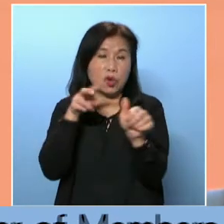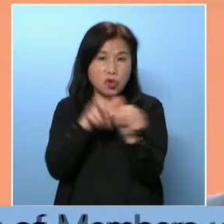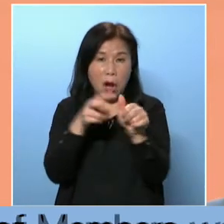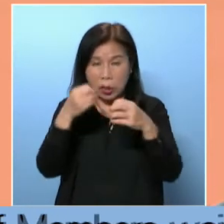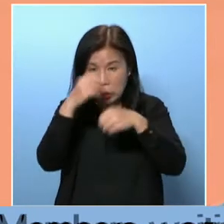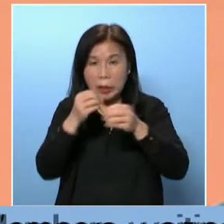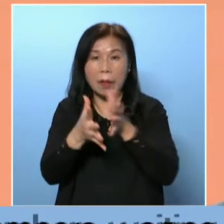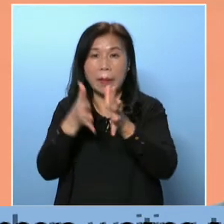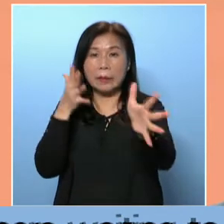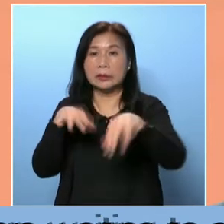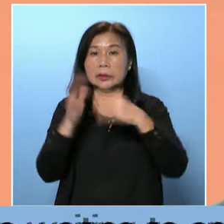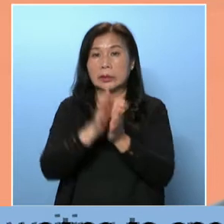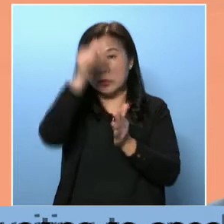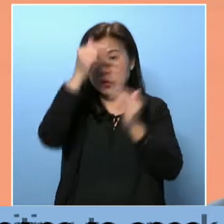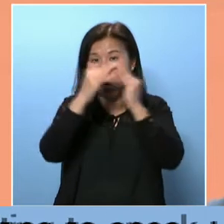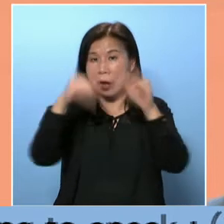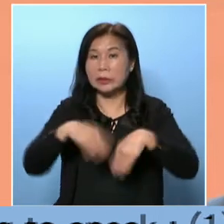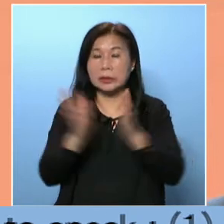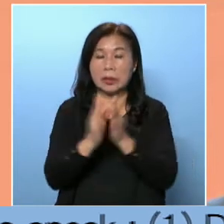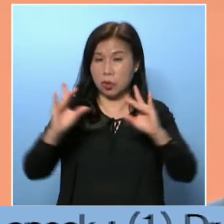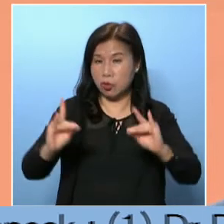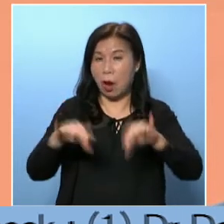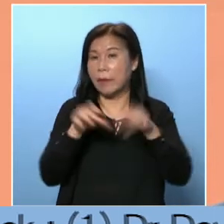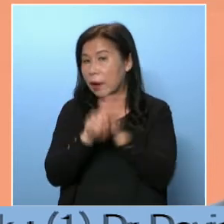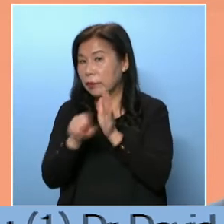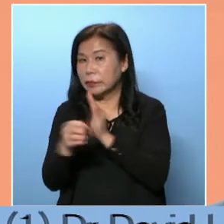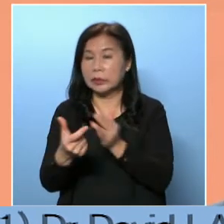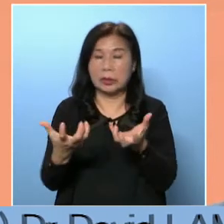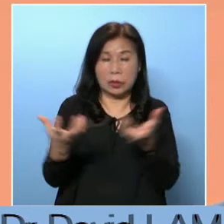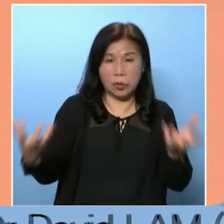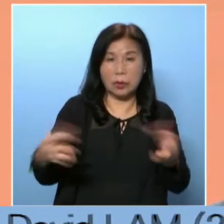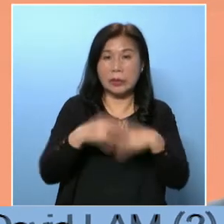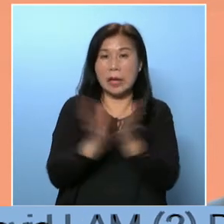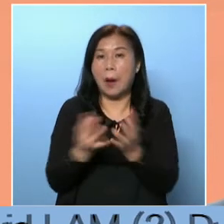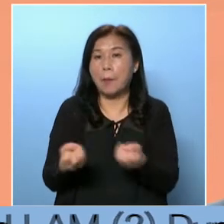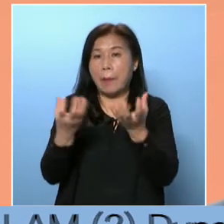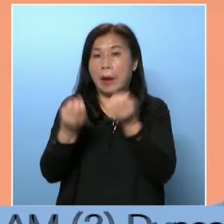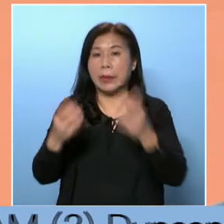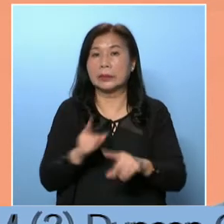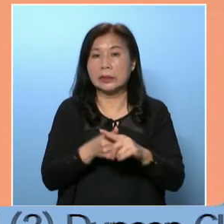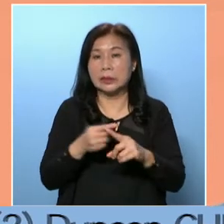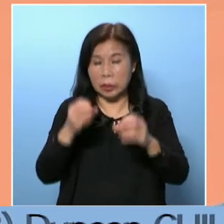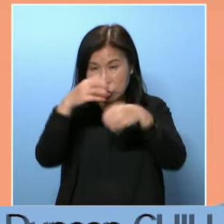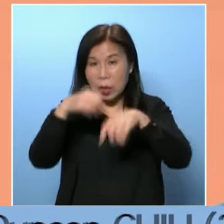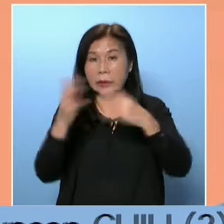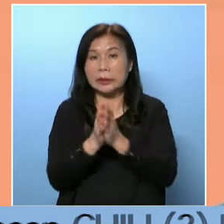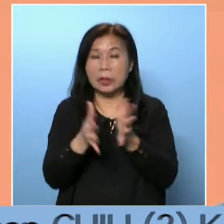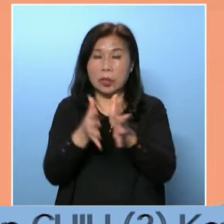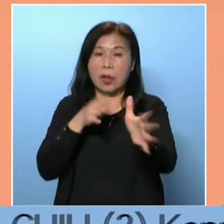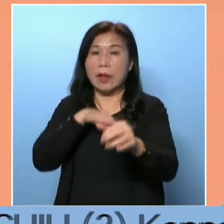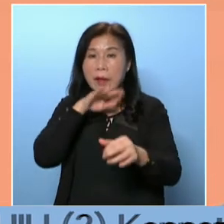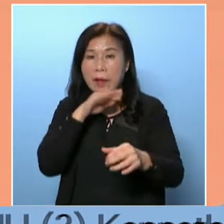The long queues of people waiting to get tested and the shortage of hospital beds and the overflowing isolation